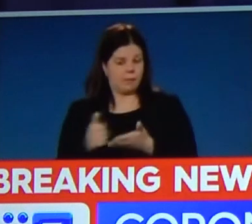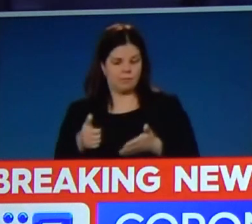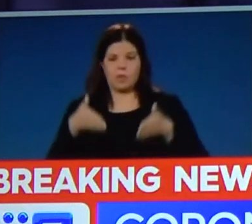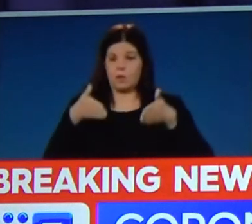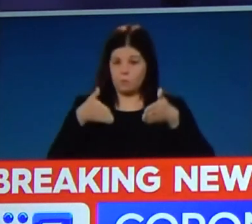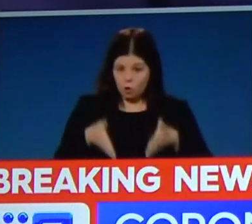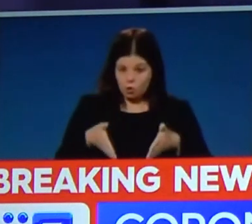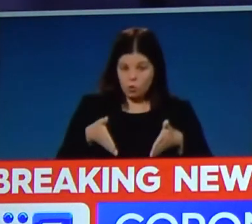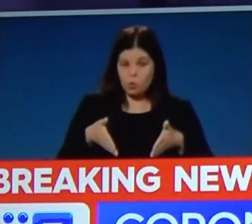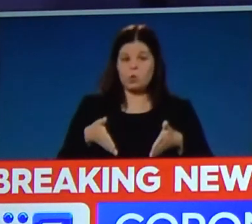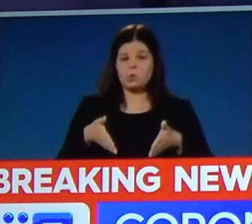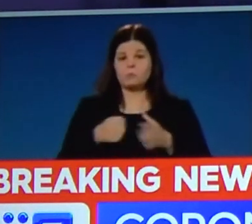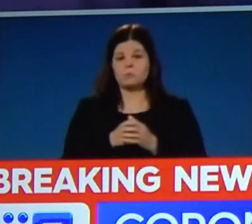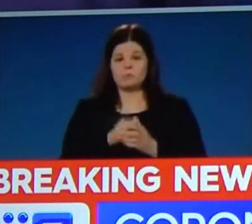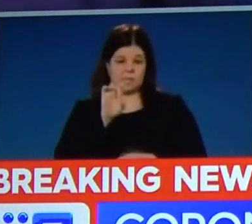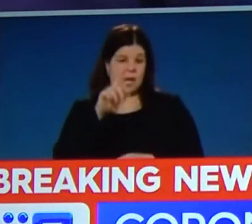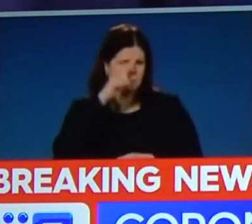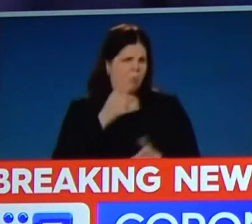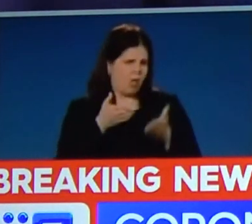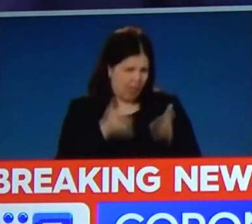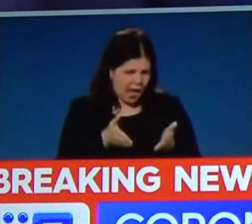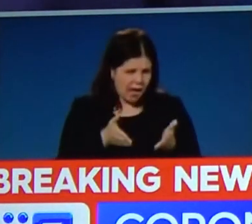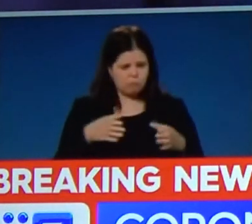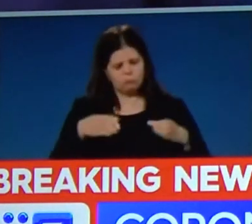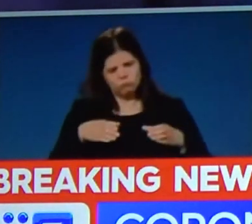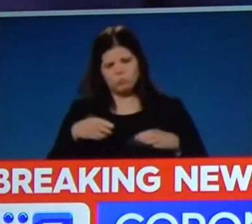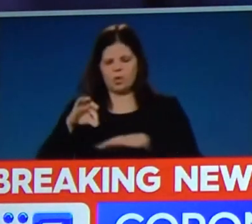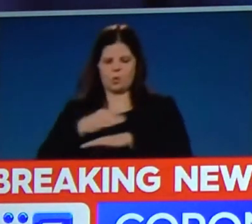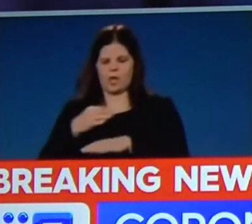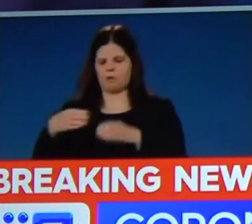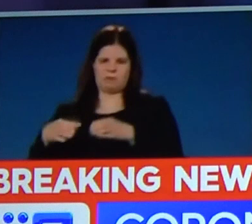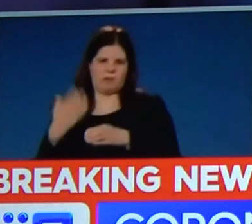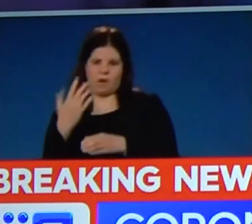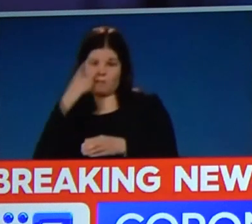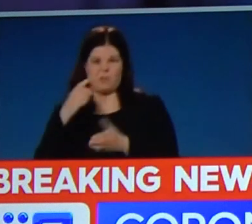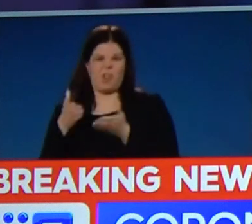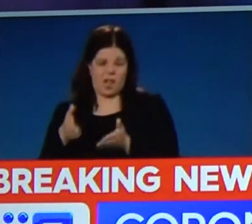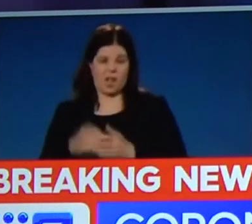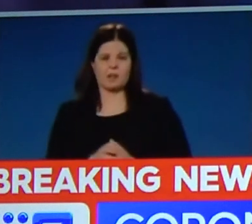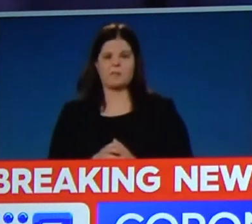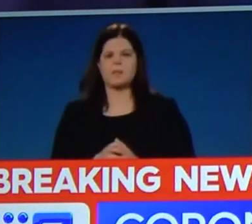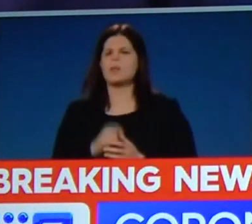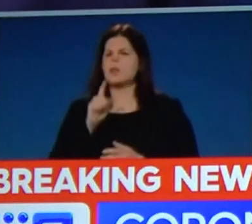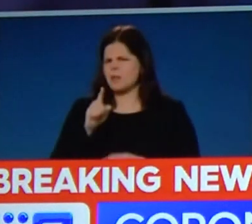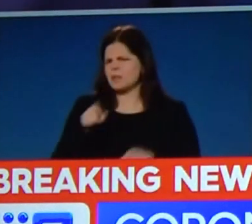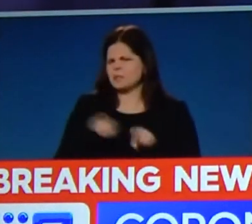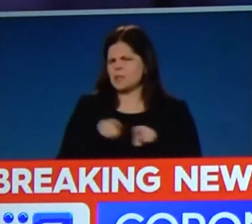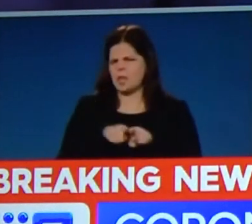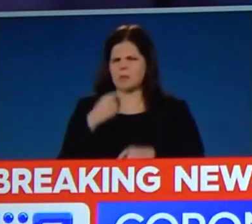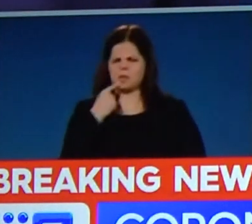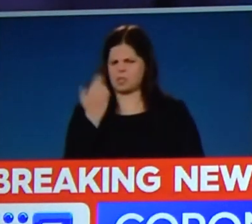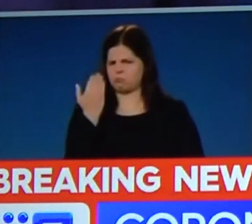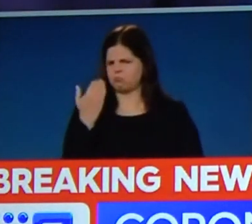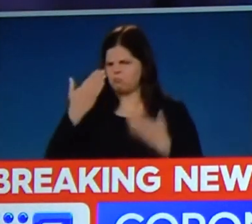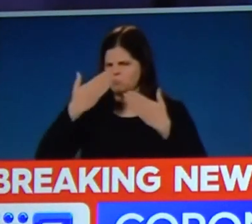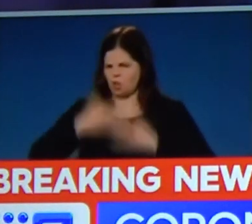for weddings, that was funerals at 10 and weddings at 5. And of course, state and territories, as I said the other night,